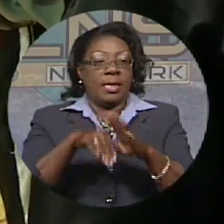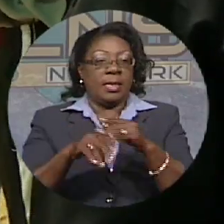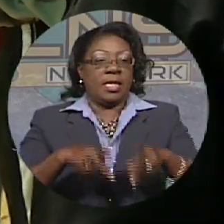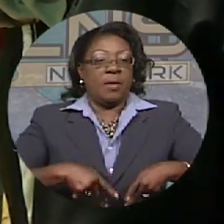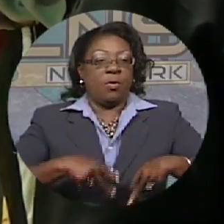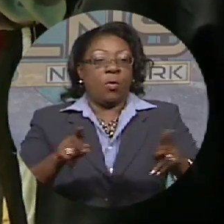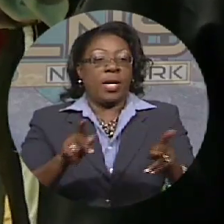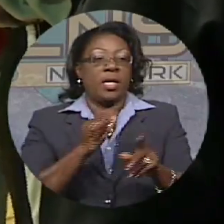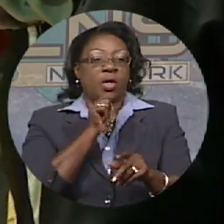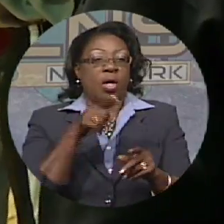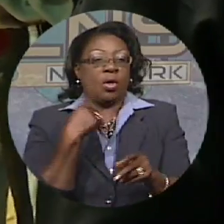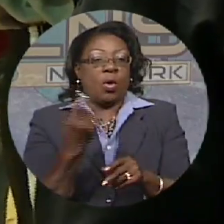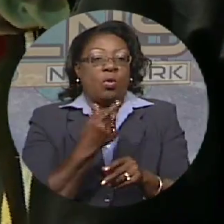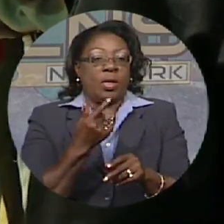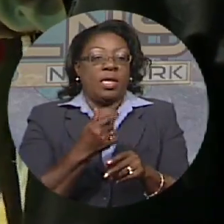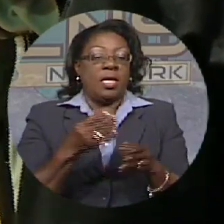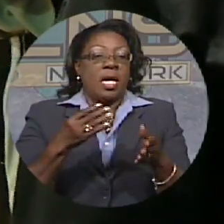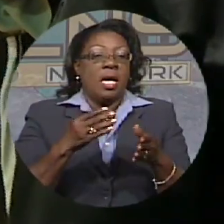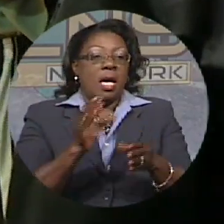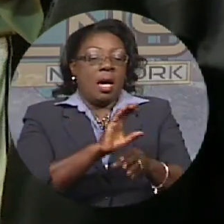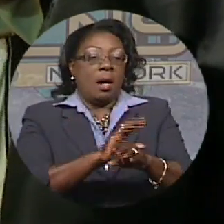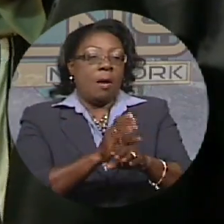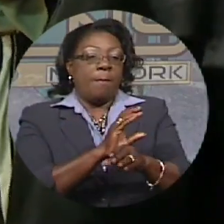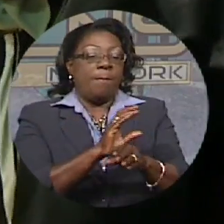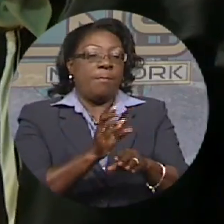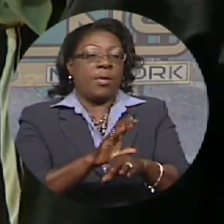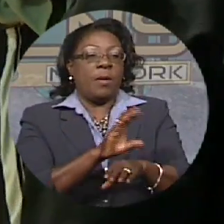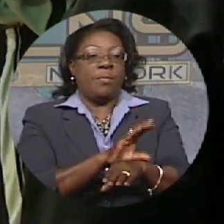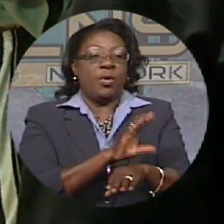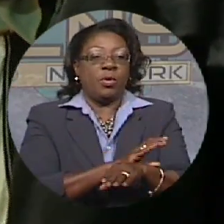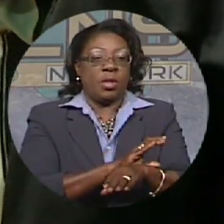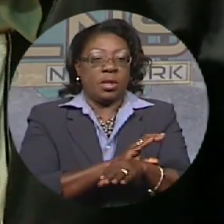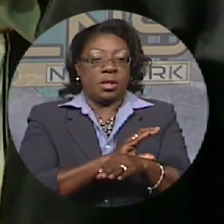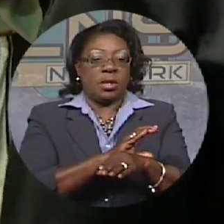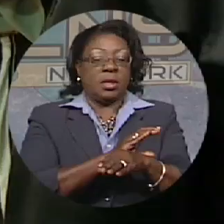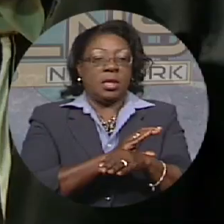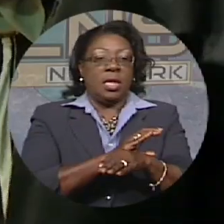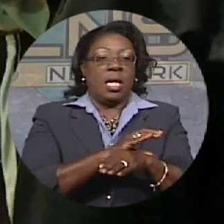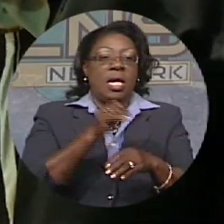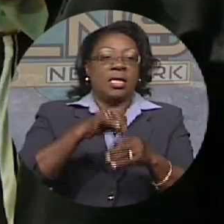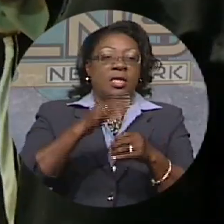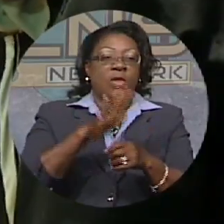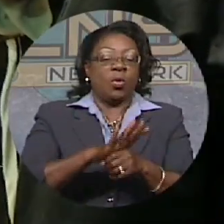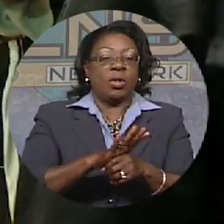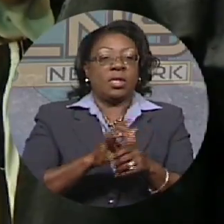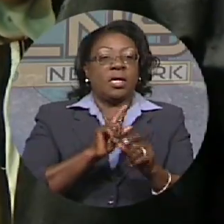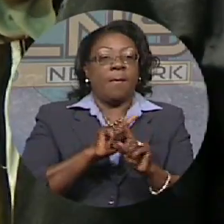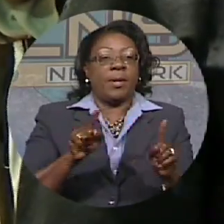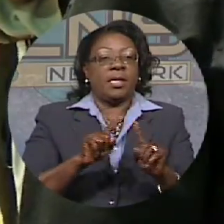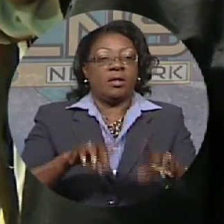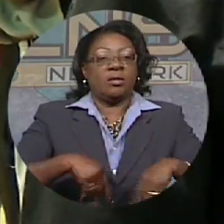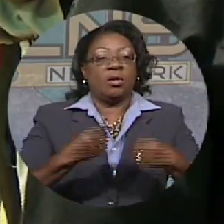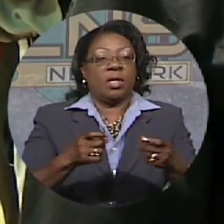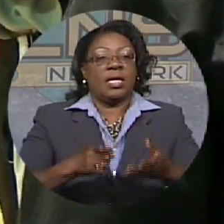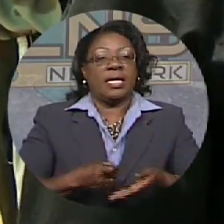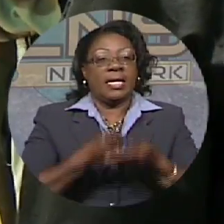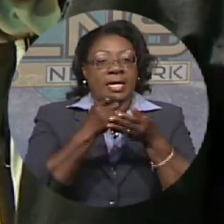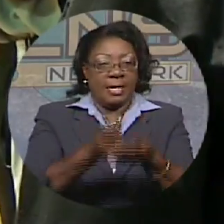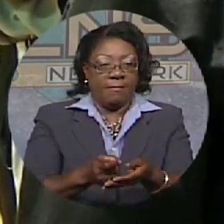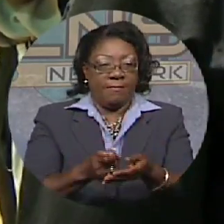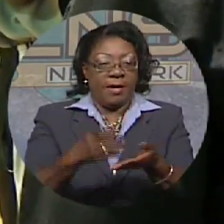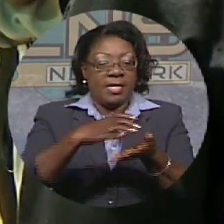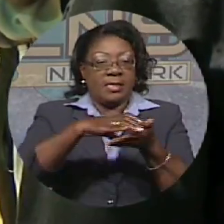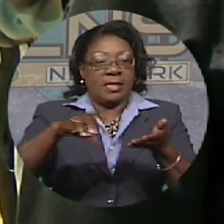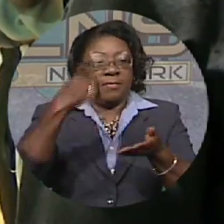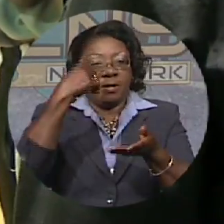provided not only iPods and bags and cases of sodas for the players, but they have also provided gift certificates